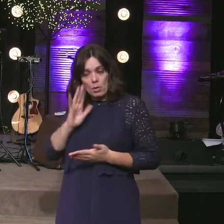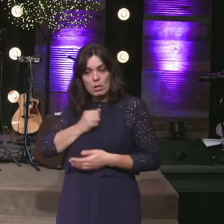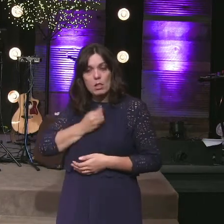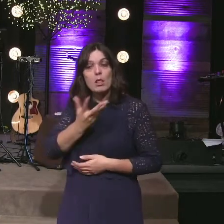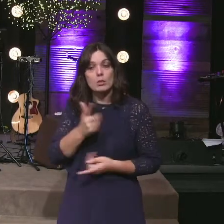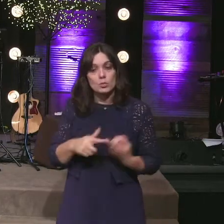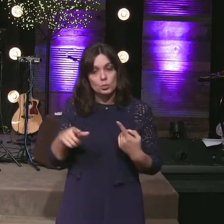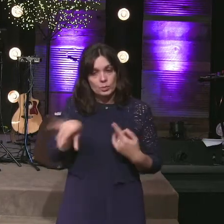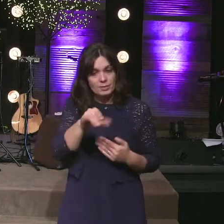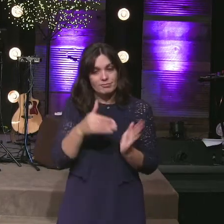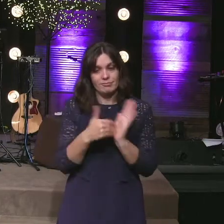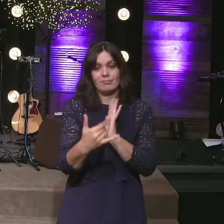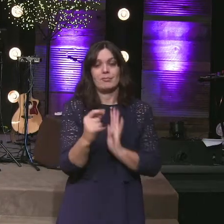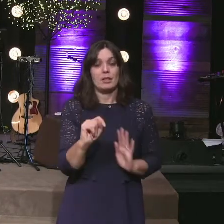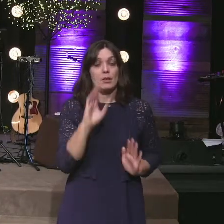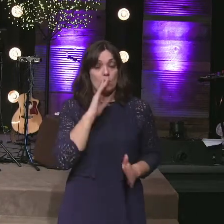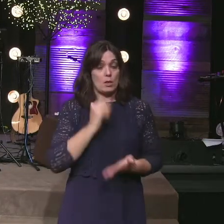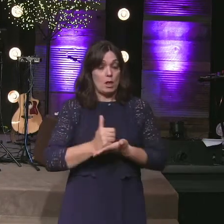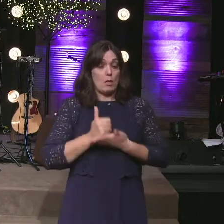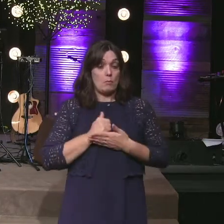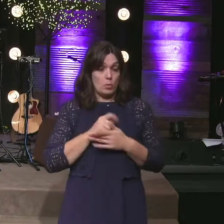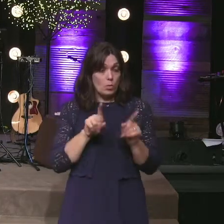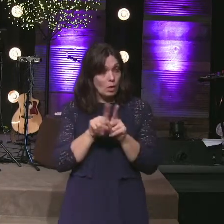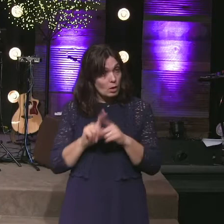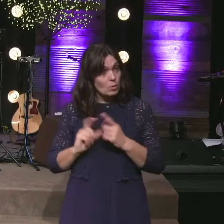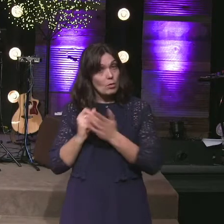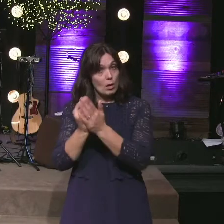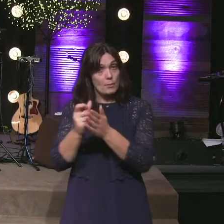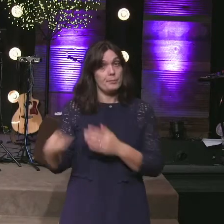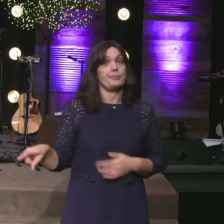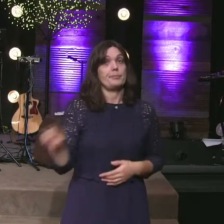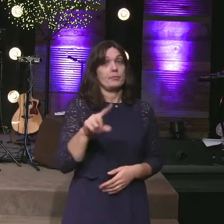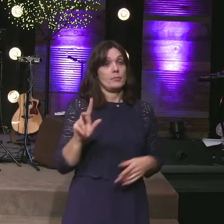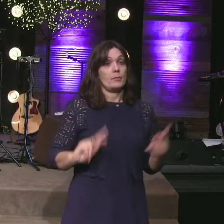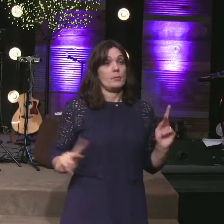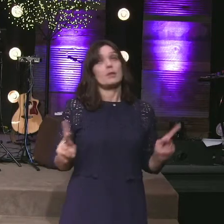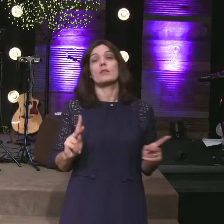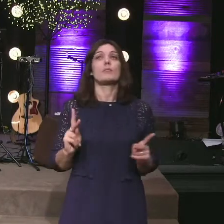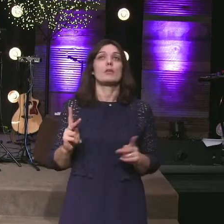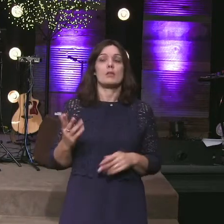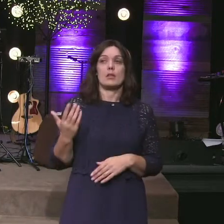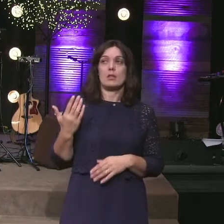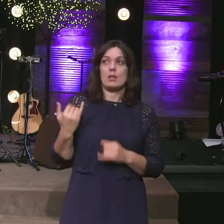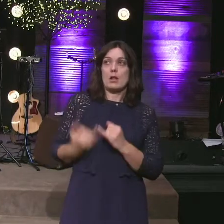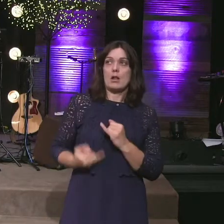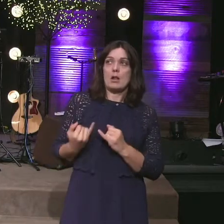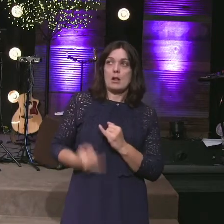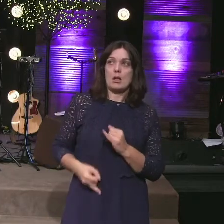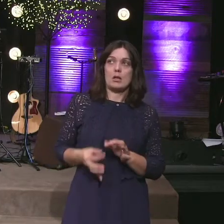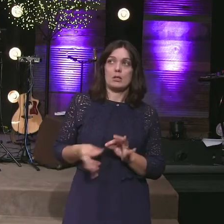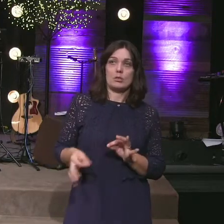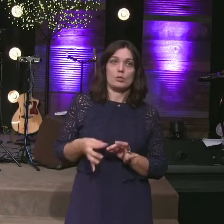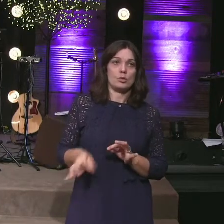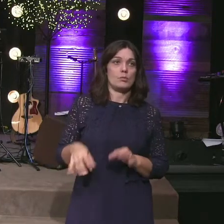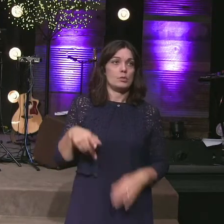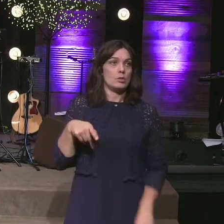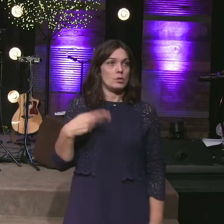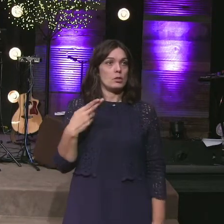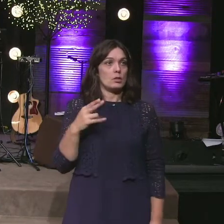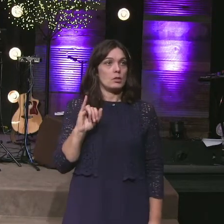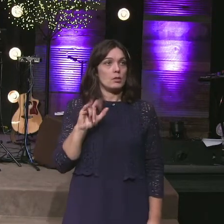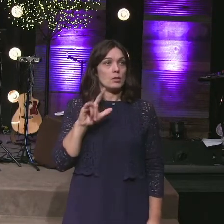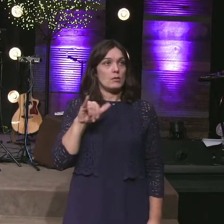will it help you, but it will help those around you. Last scripture is Philippians 4